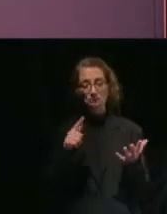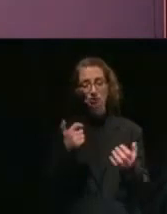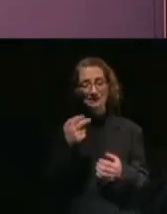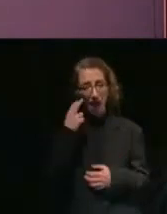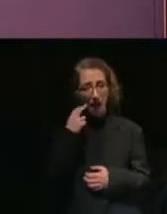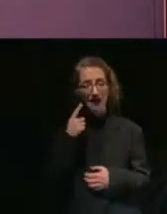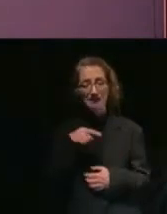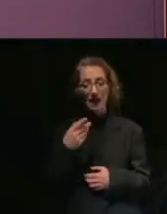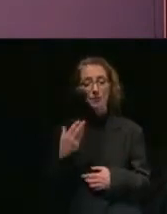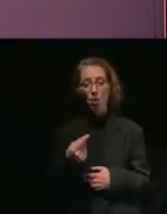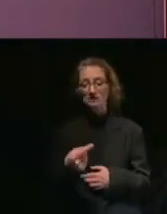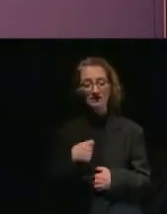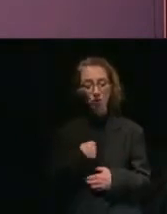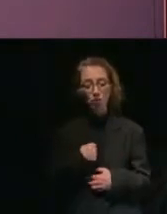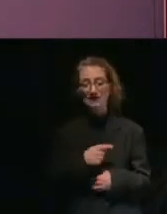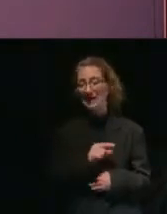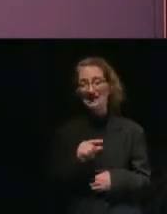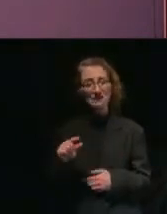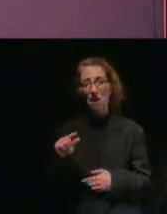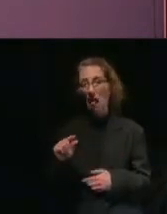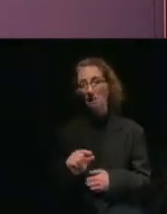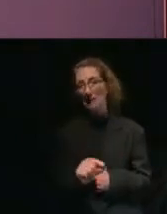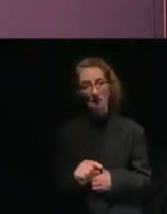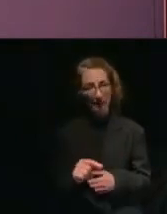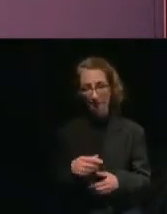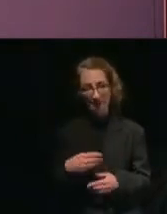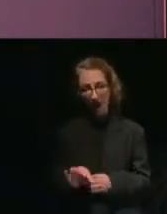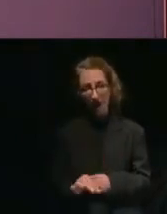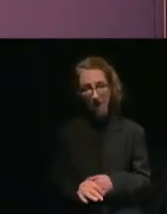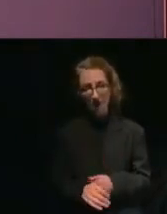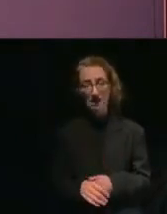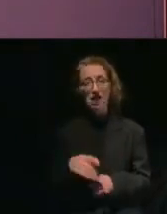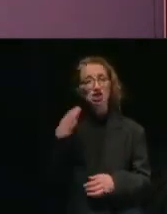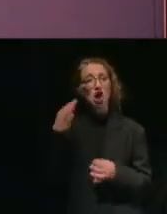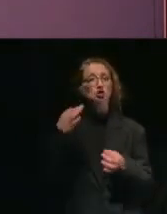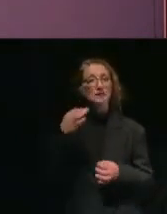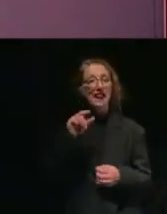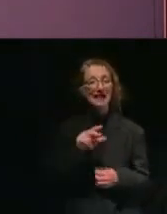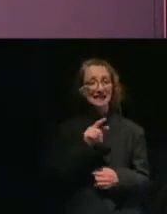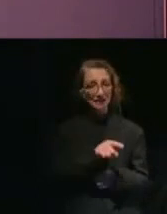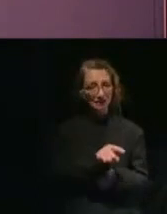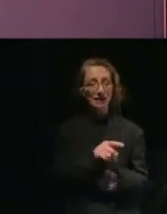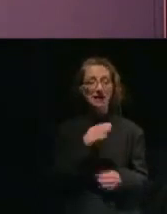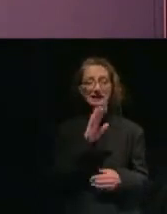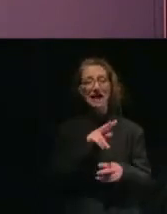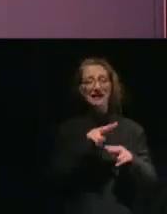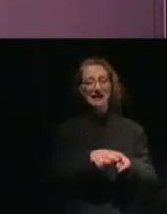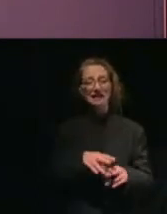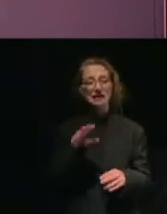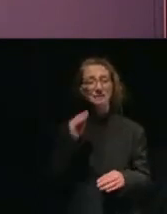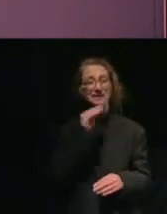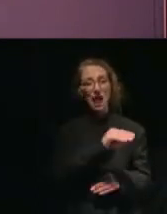Because in the letter it says, if you keep working like this until you're 67, we won't even be able to pay your rent.